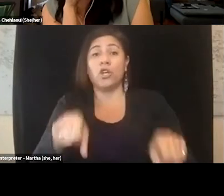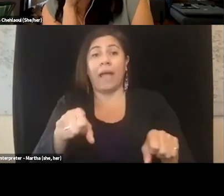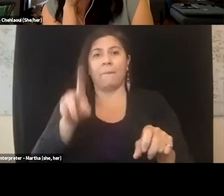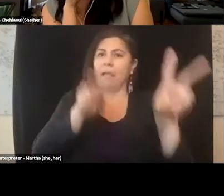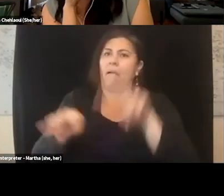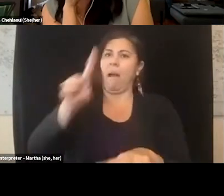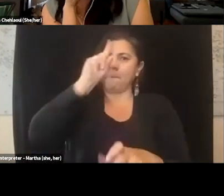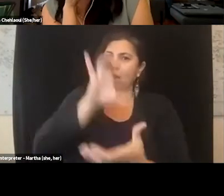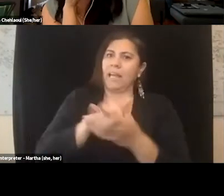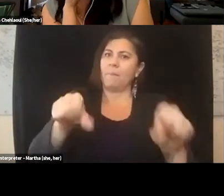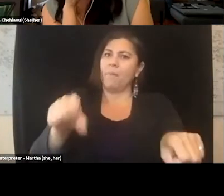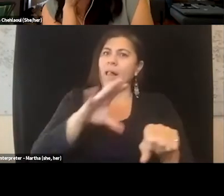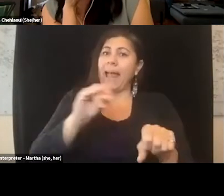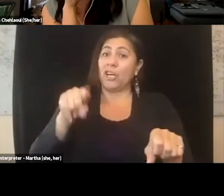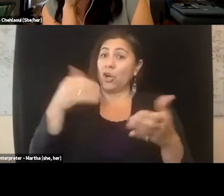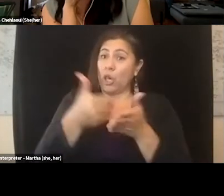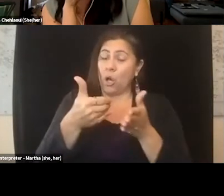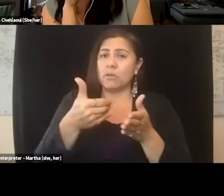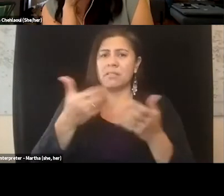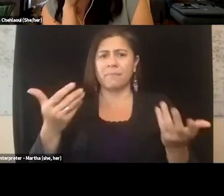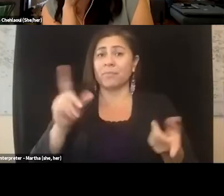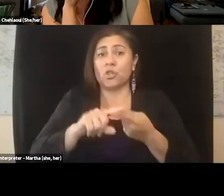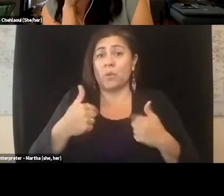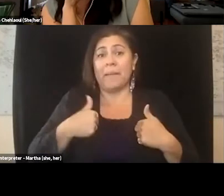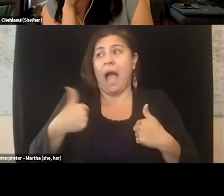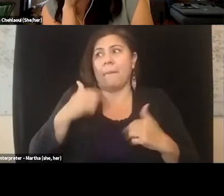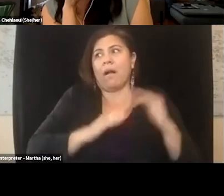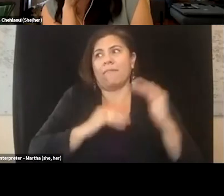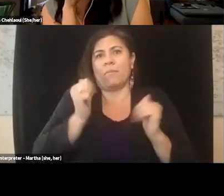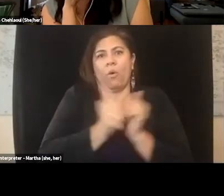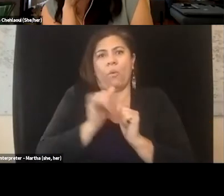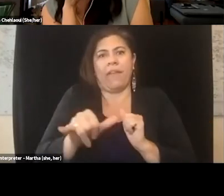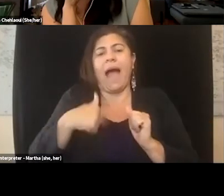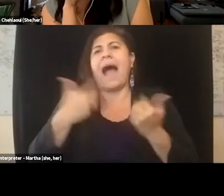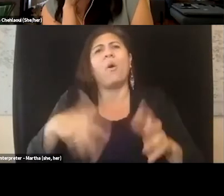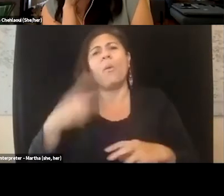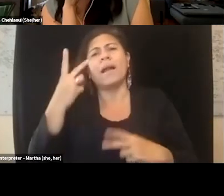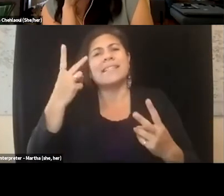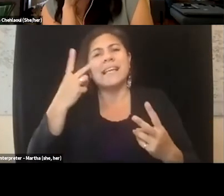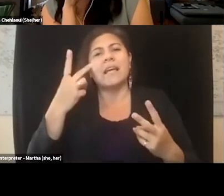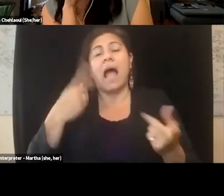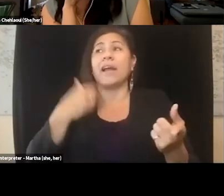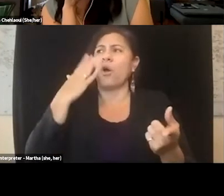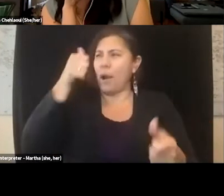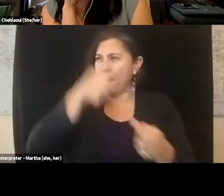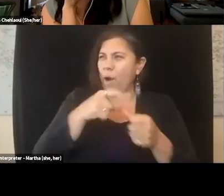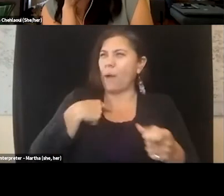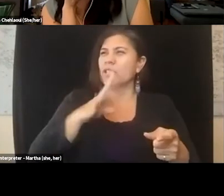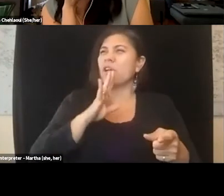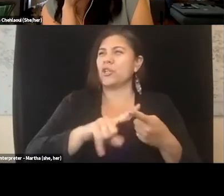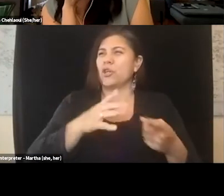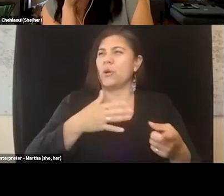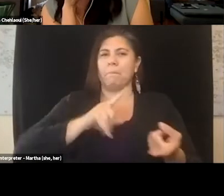and you are in the ballpark, then to me, I'm comfortable with that. You know, I don't want to see, I remember talking to a friend of mine who's Puerto Rican who got